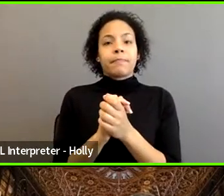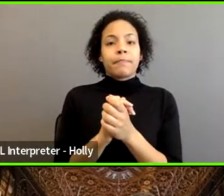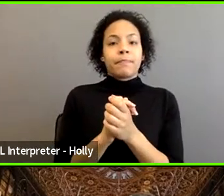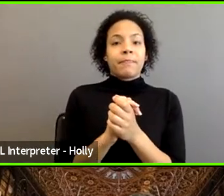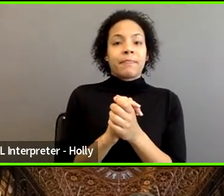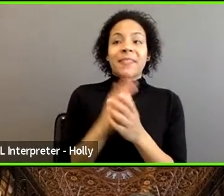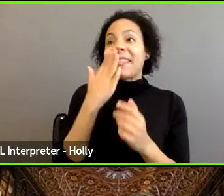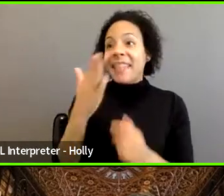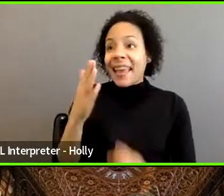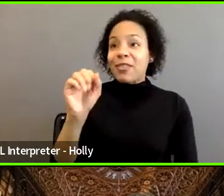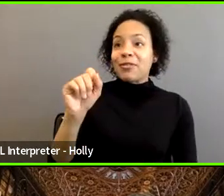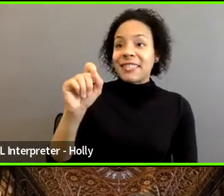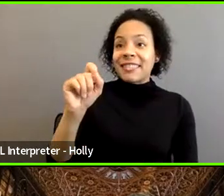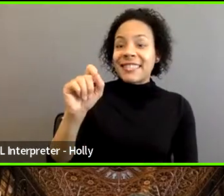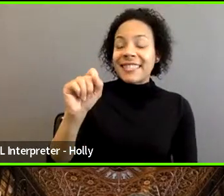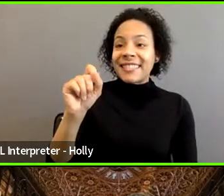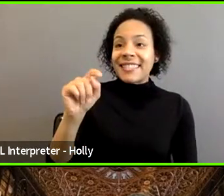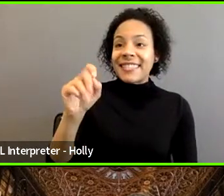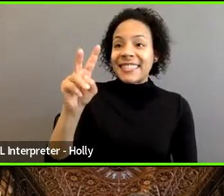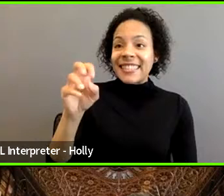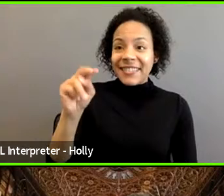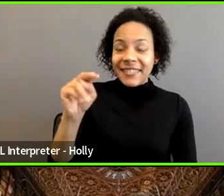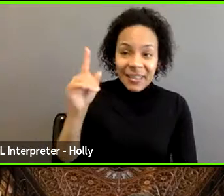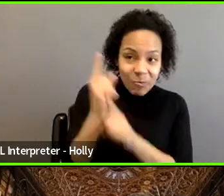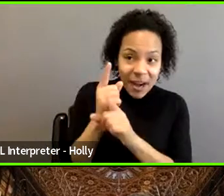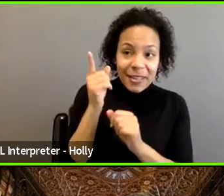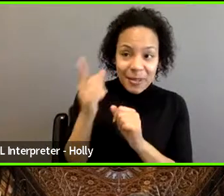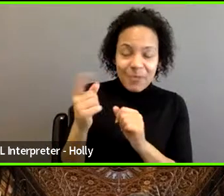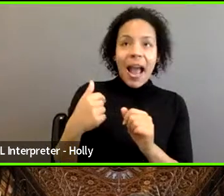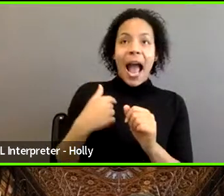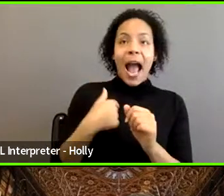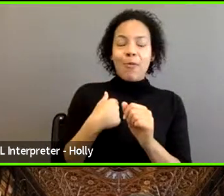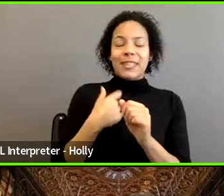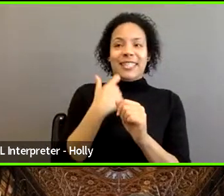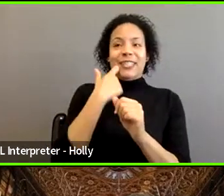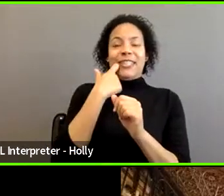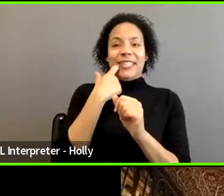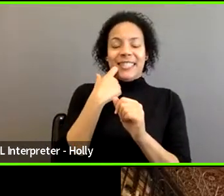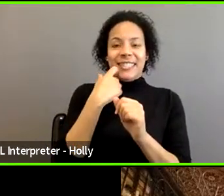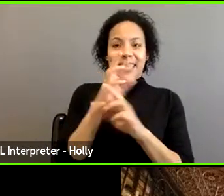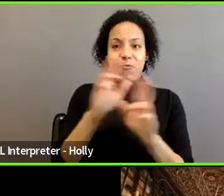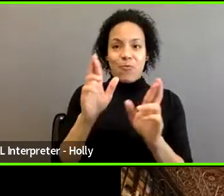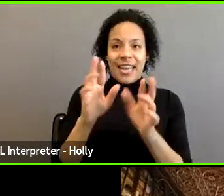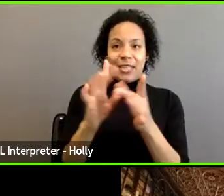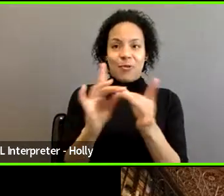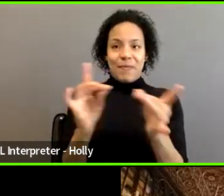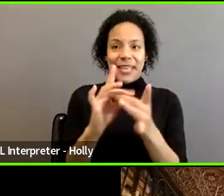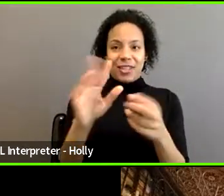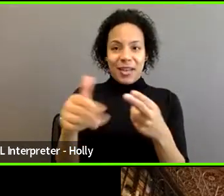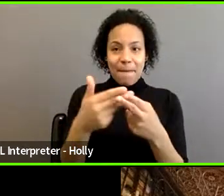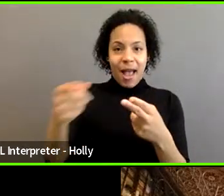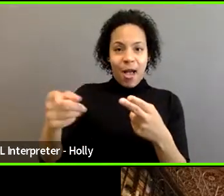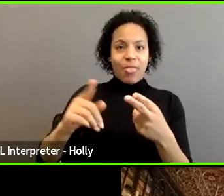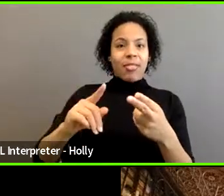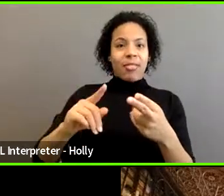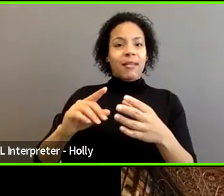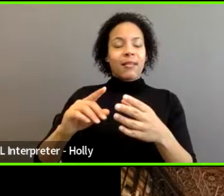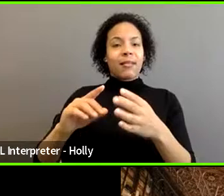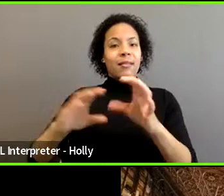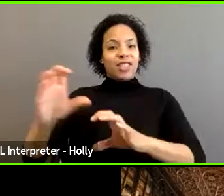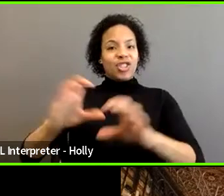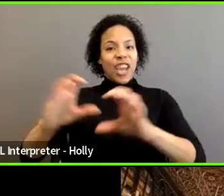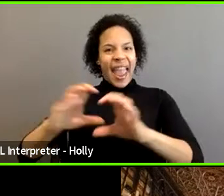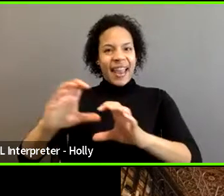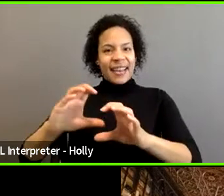Stephen, you are right. I was getting ready to talk into the comment that Denise McDowell made in